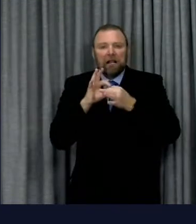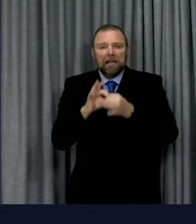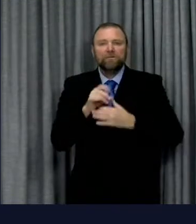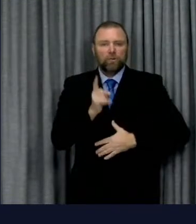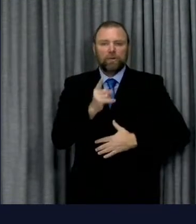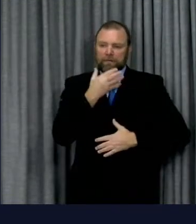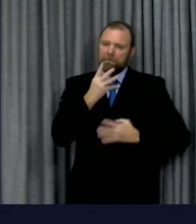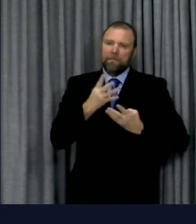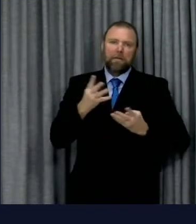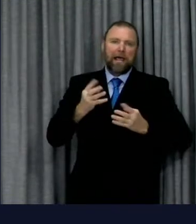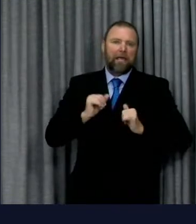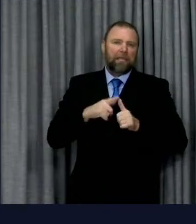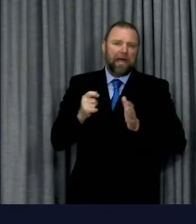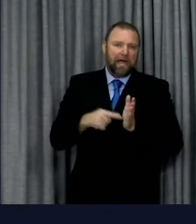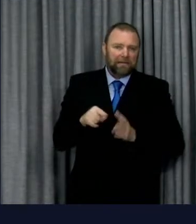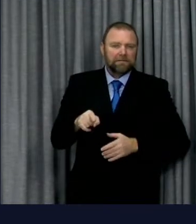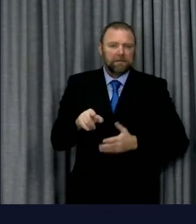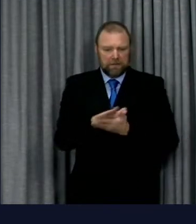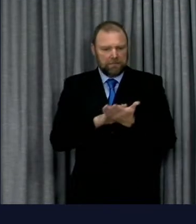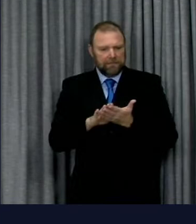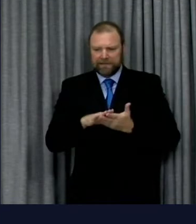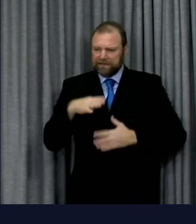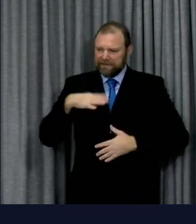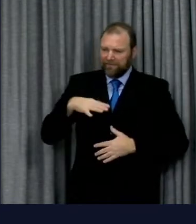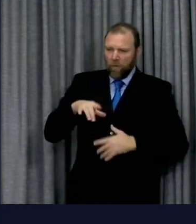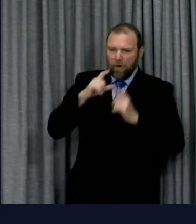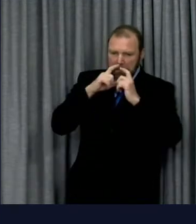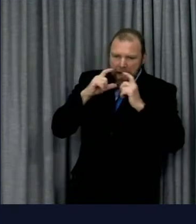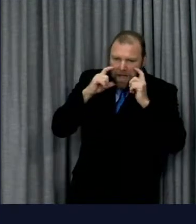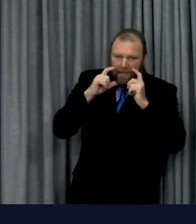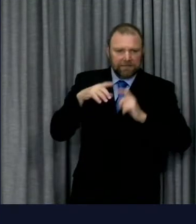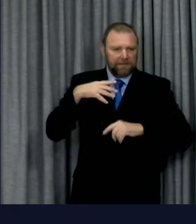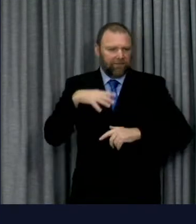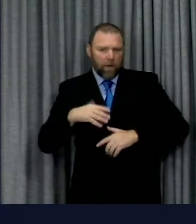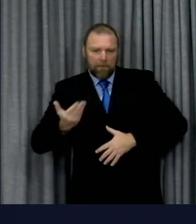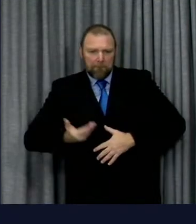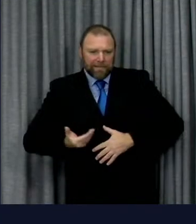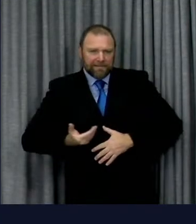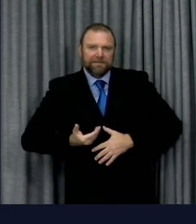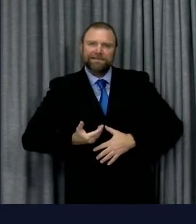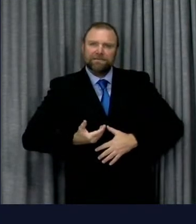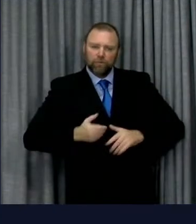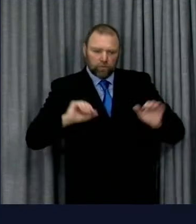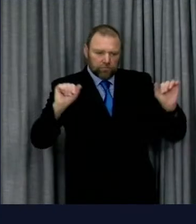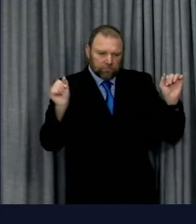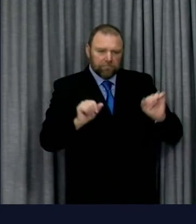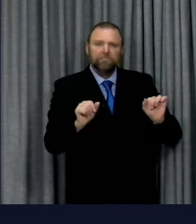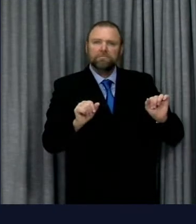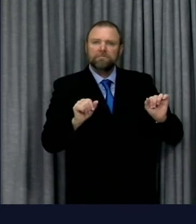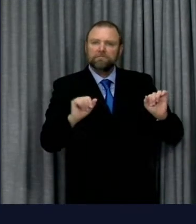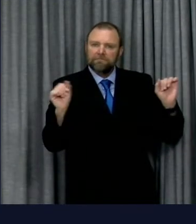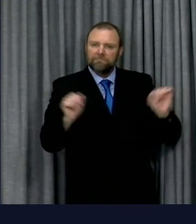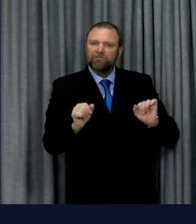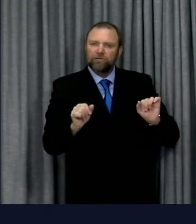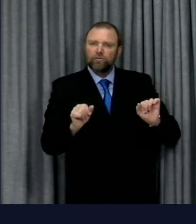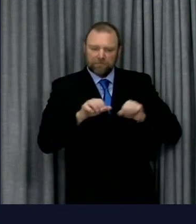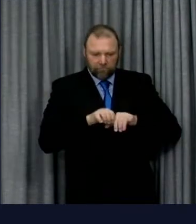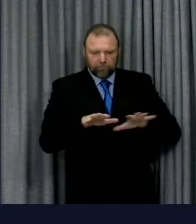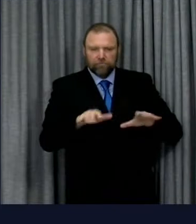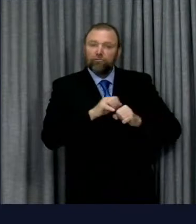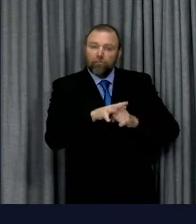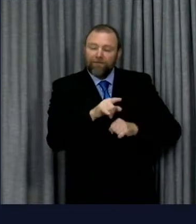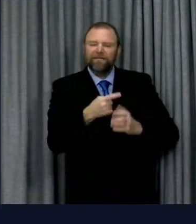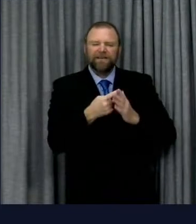face coverings, the need for businesses to take reasonable measures to minimise the spread of coronavirus on their premises, and